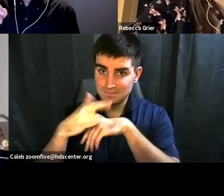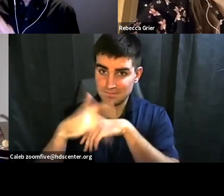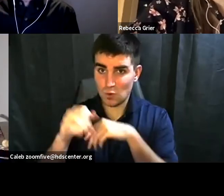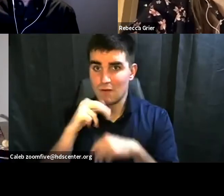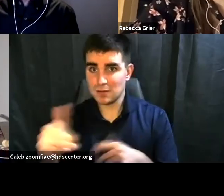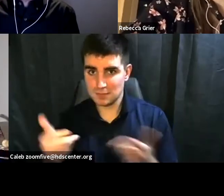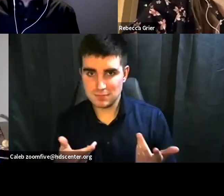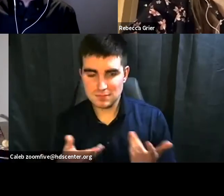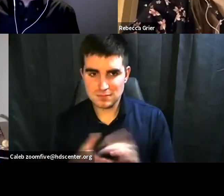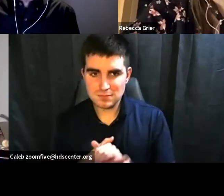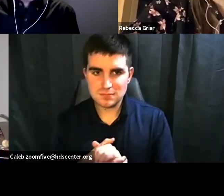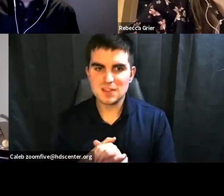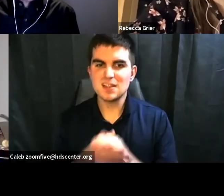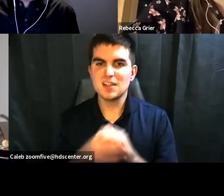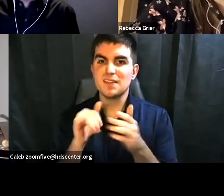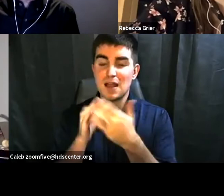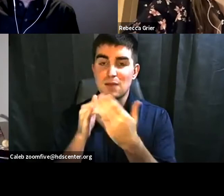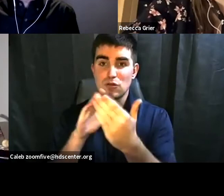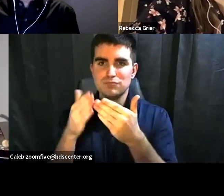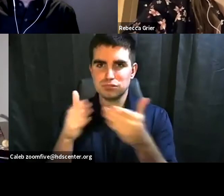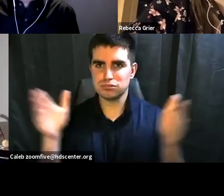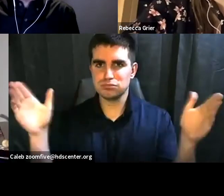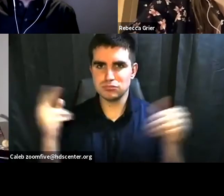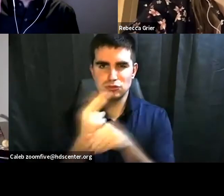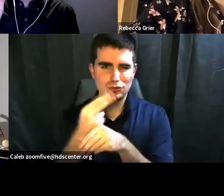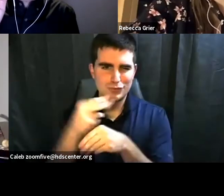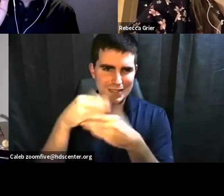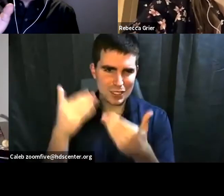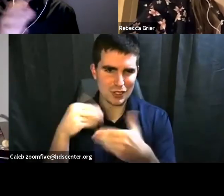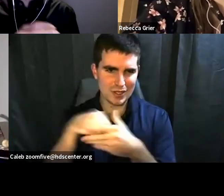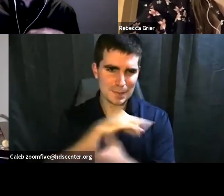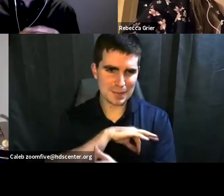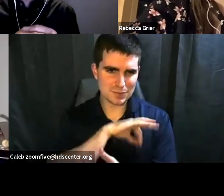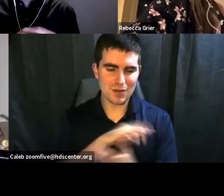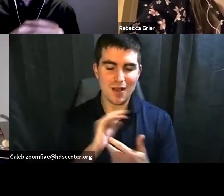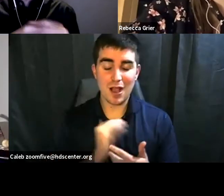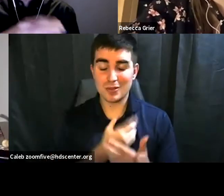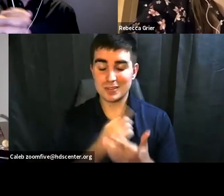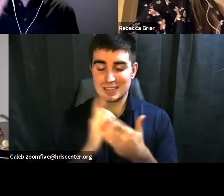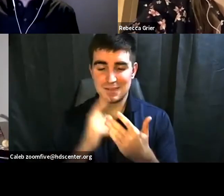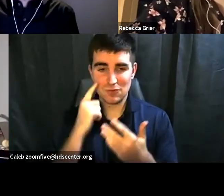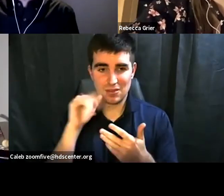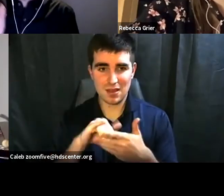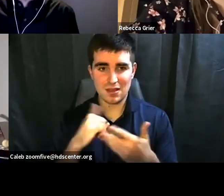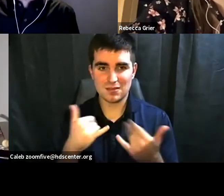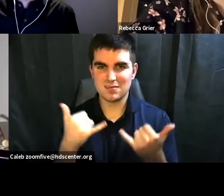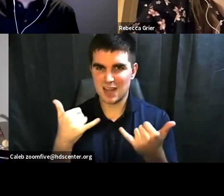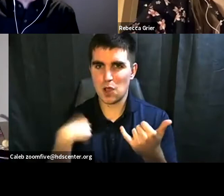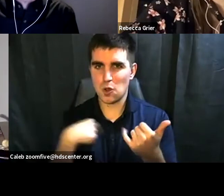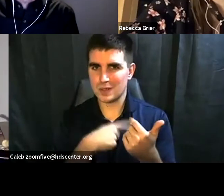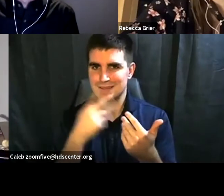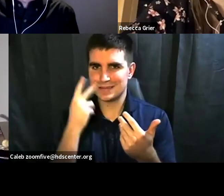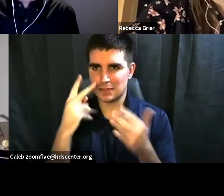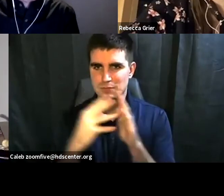to a widespread use here in Pittsburgh, and in our designs for that, we now see echoed in commercial